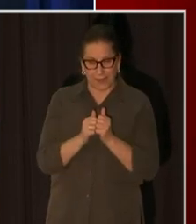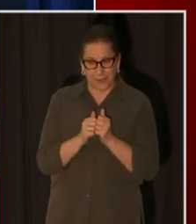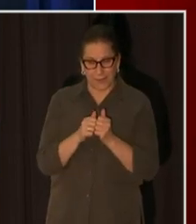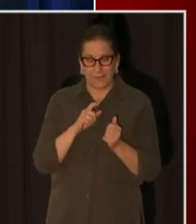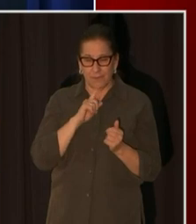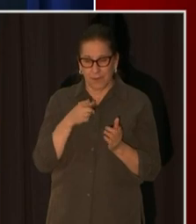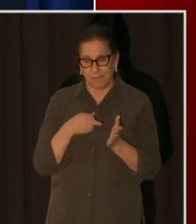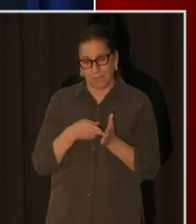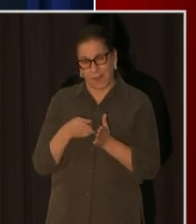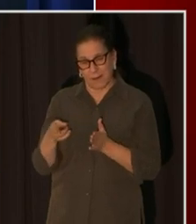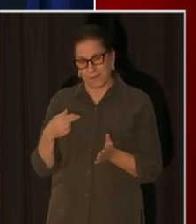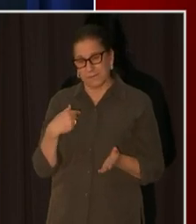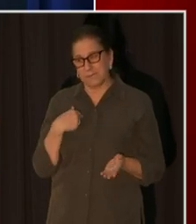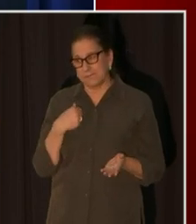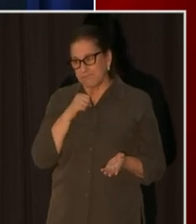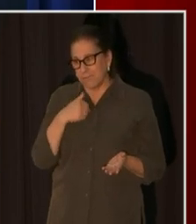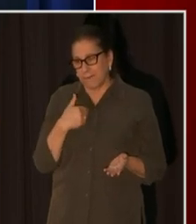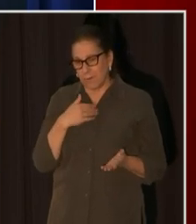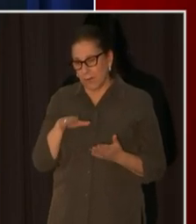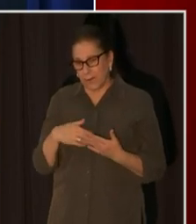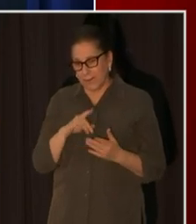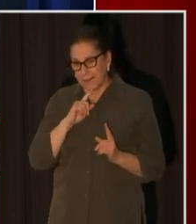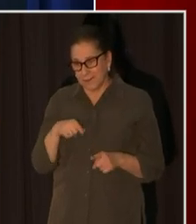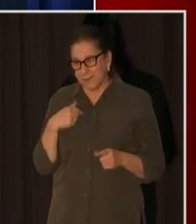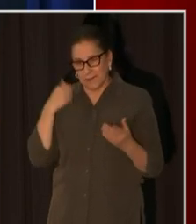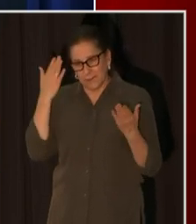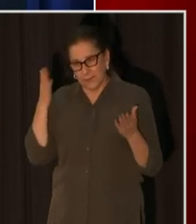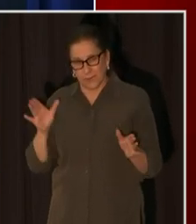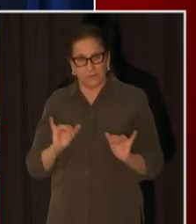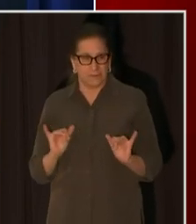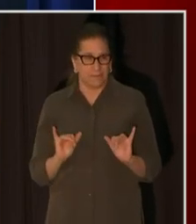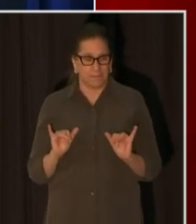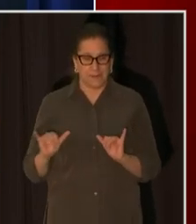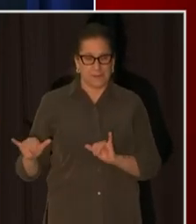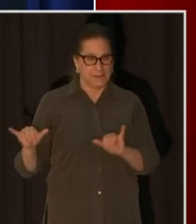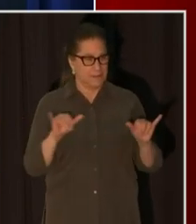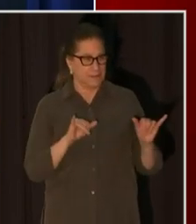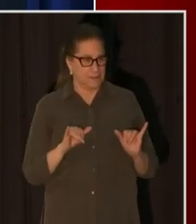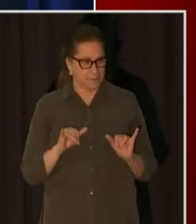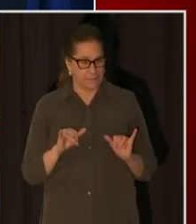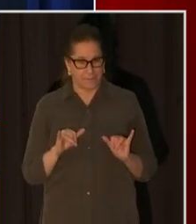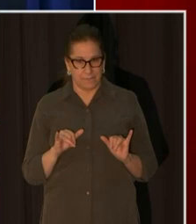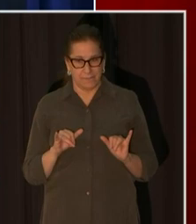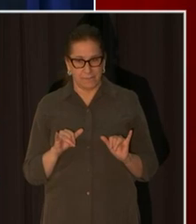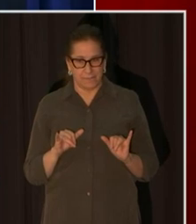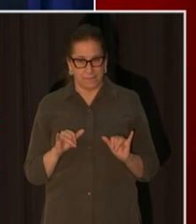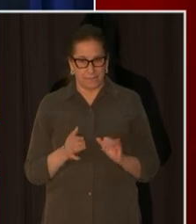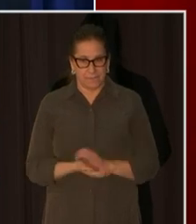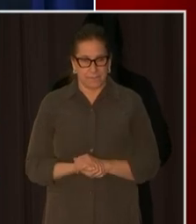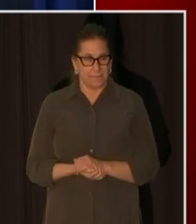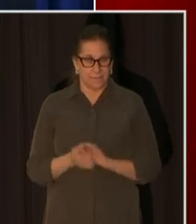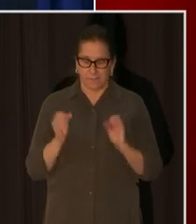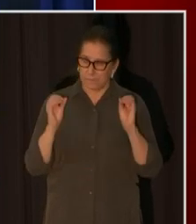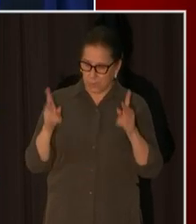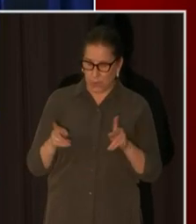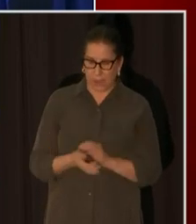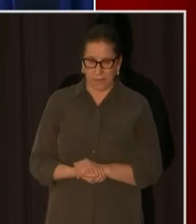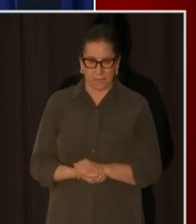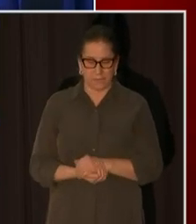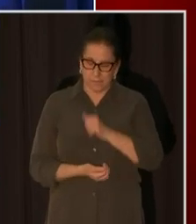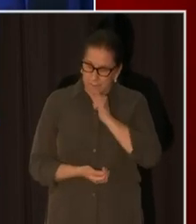it's just important that you try to make an effort to take advantage of all of the different resources that's